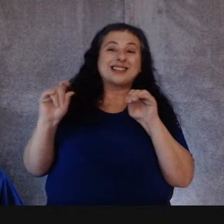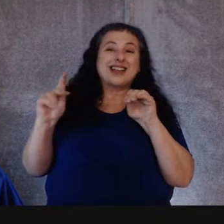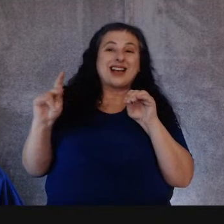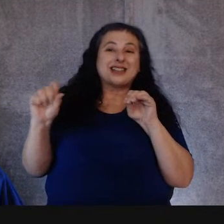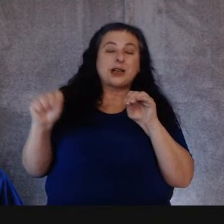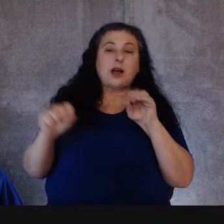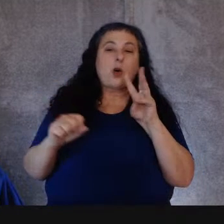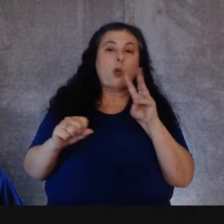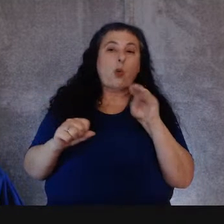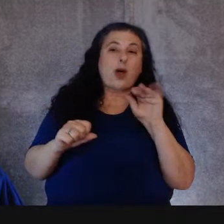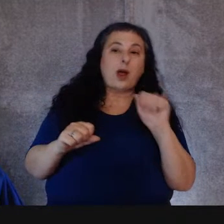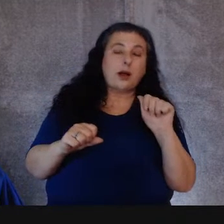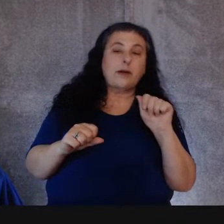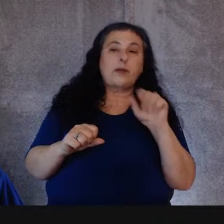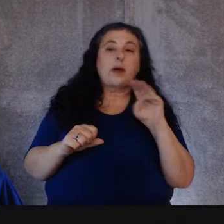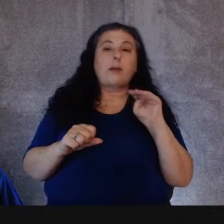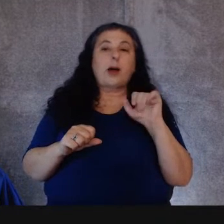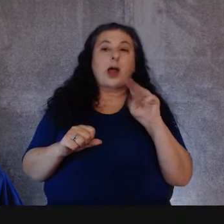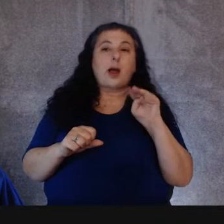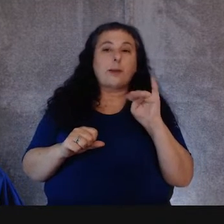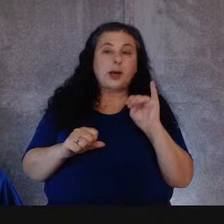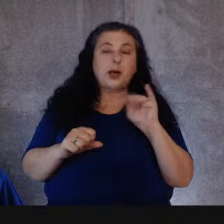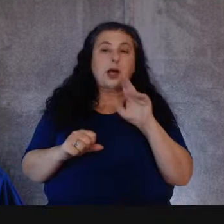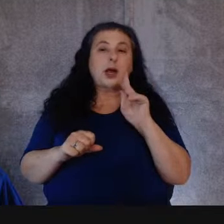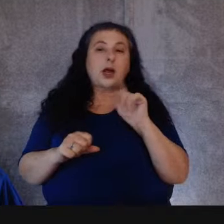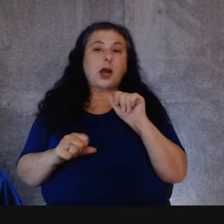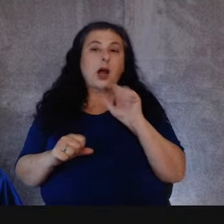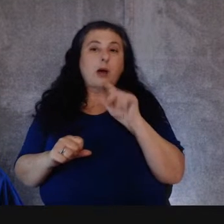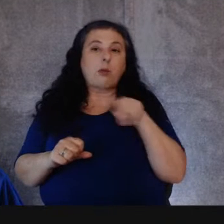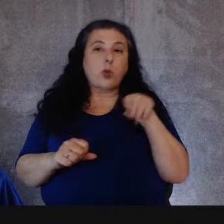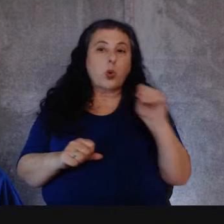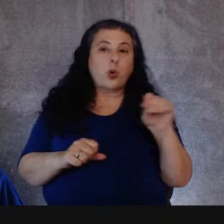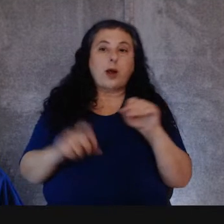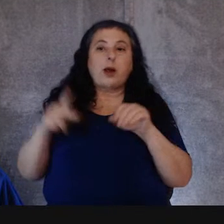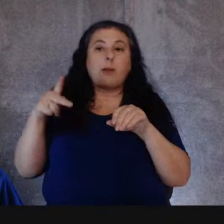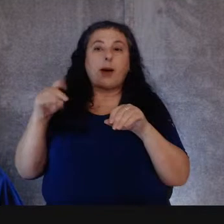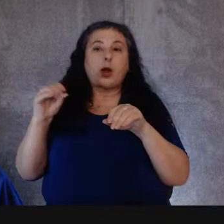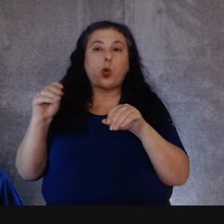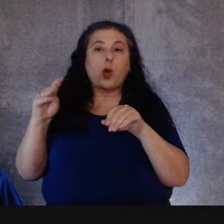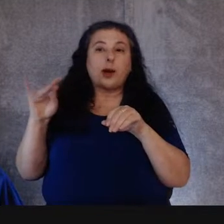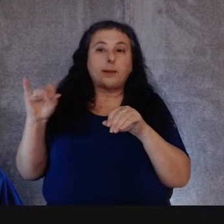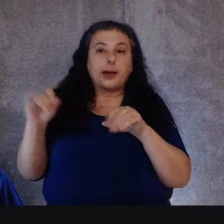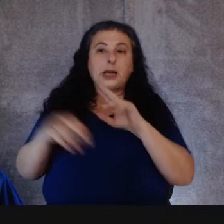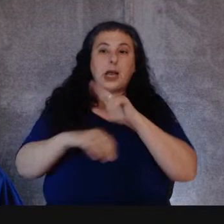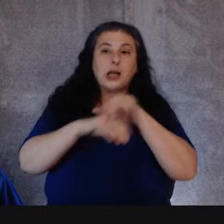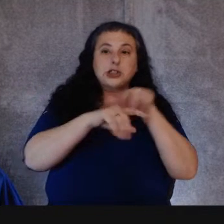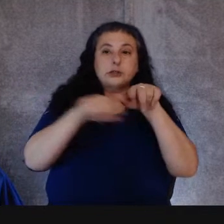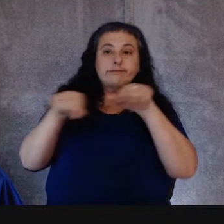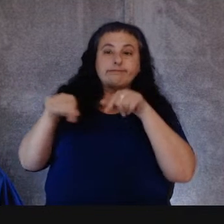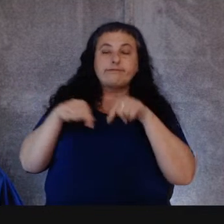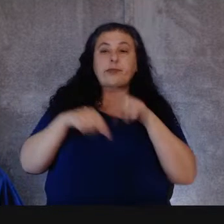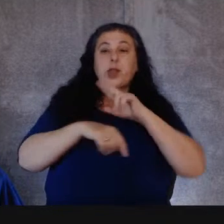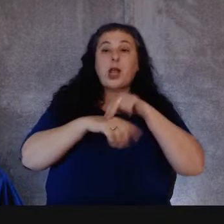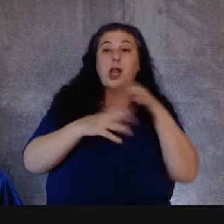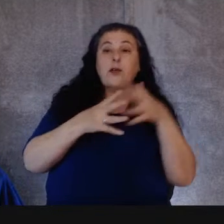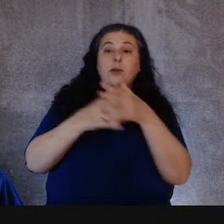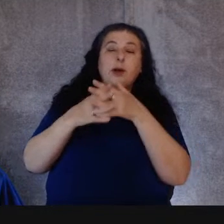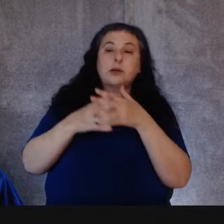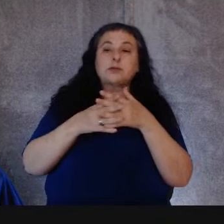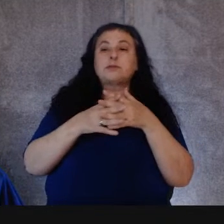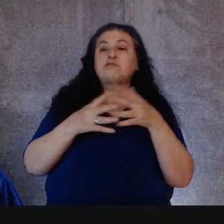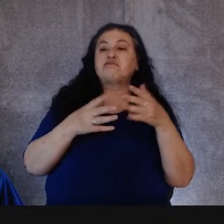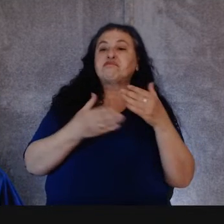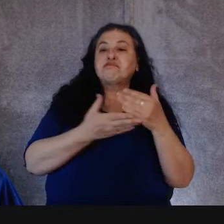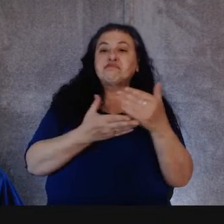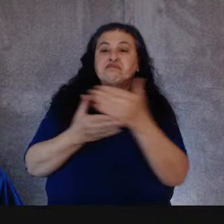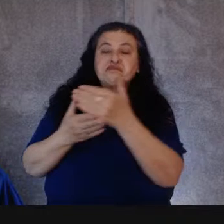Waya, Miami, Kickapoo, and Potawatomi nations. Native Americans shaped the landscape that the Forest Preserve